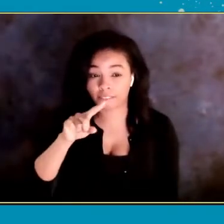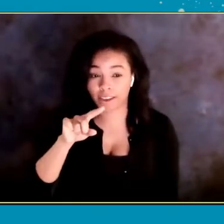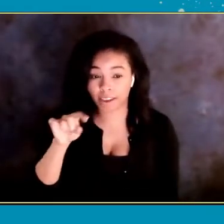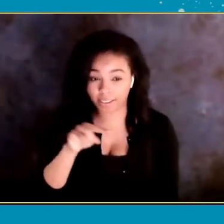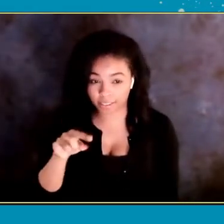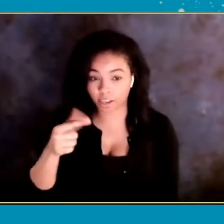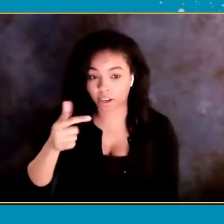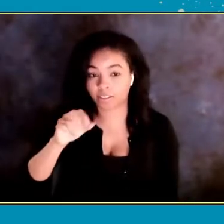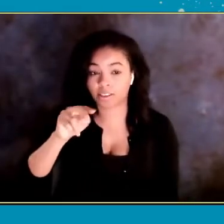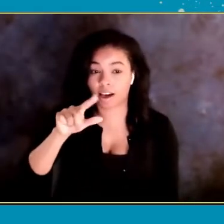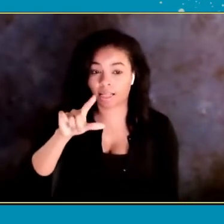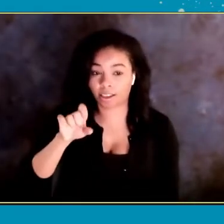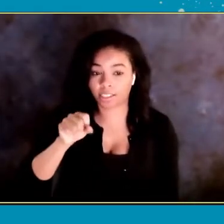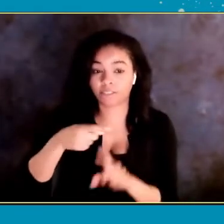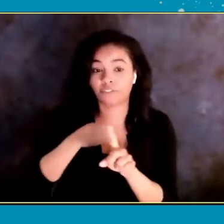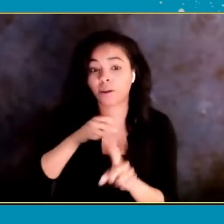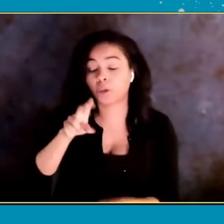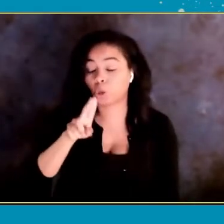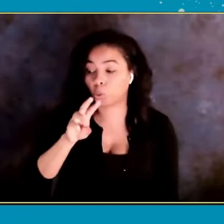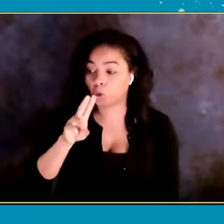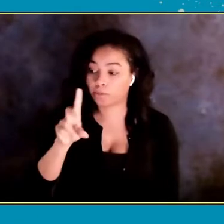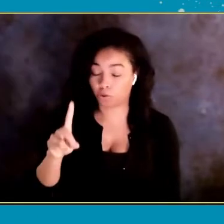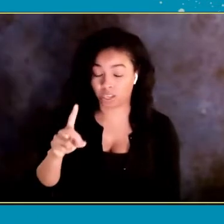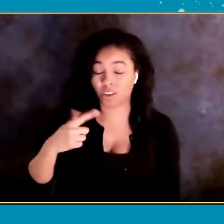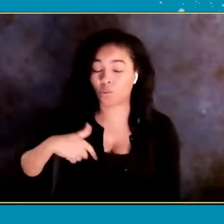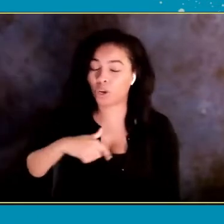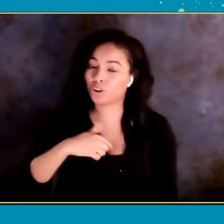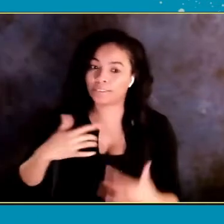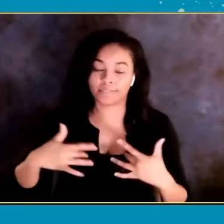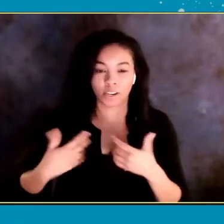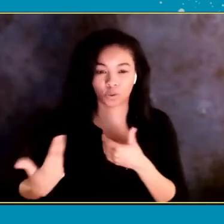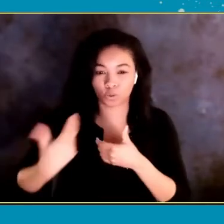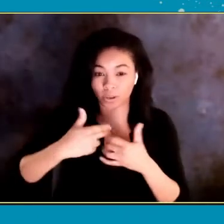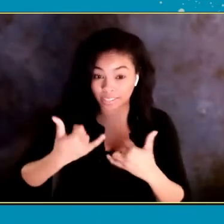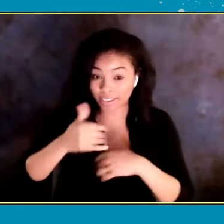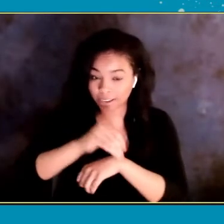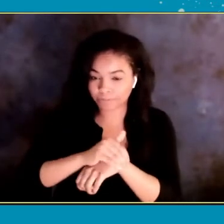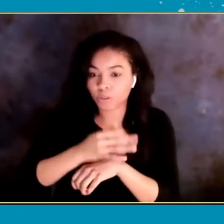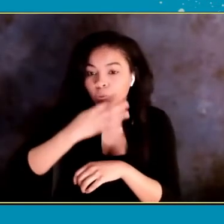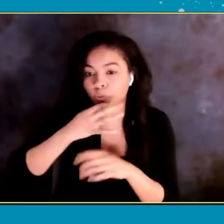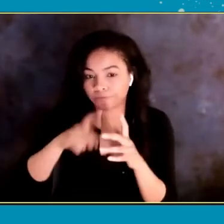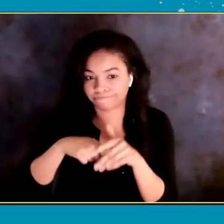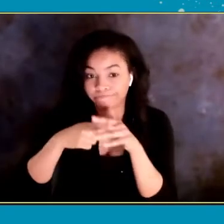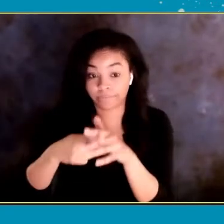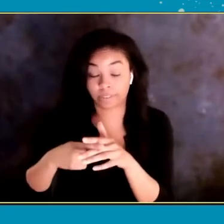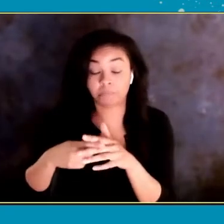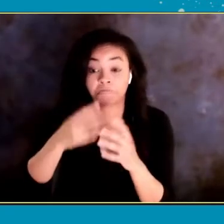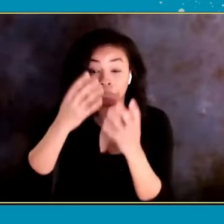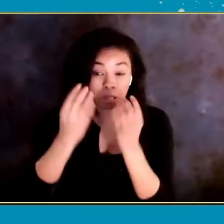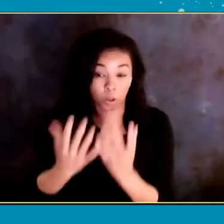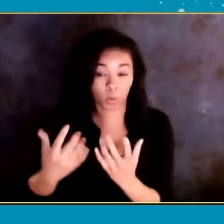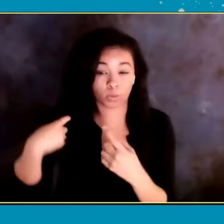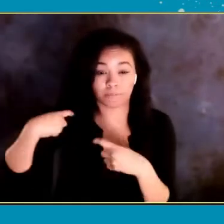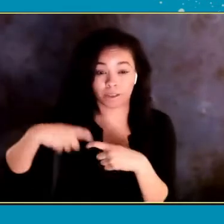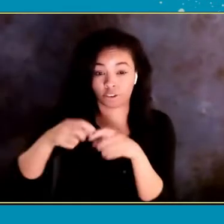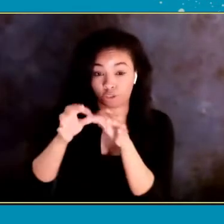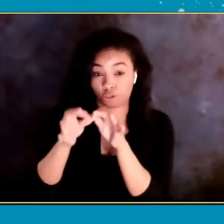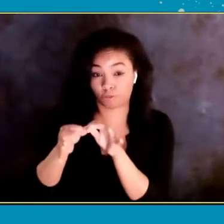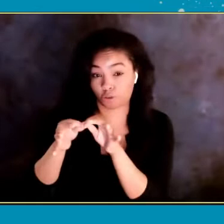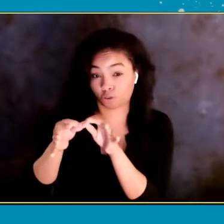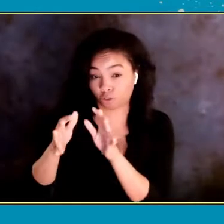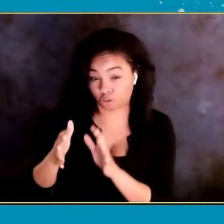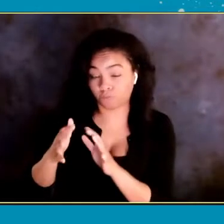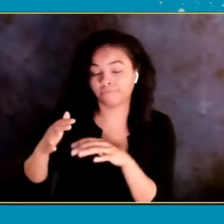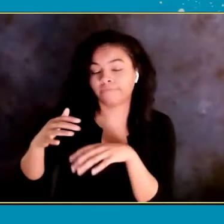you're here with us tonight, and we'll get started in just a minute. Spanish interpretation is provided on this call. If you wish to hear